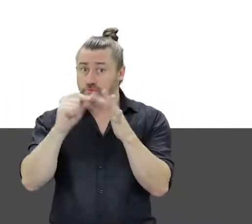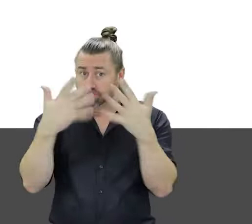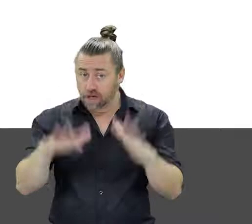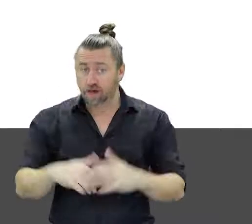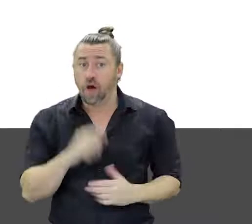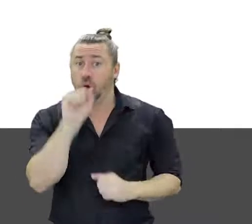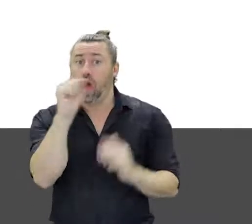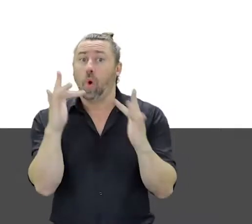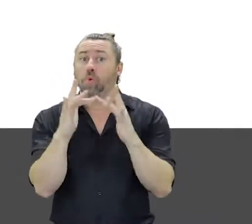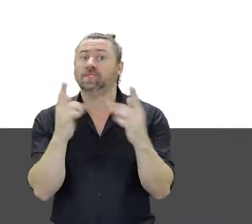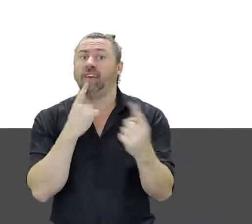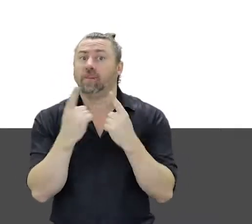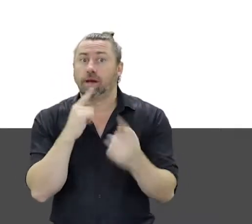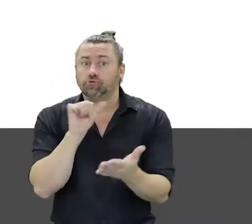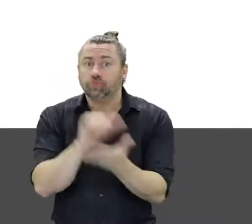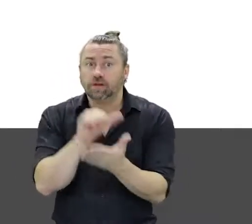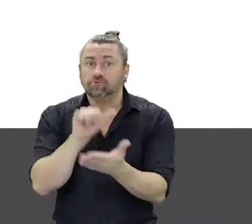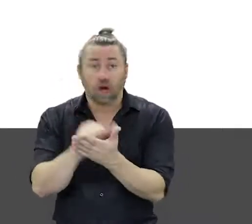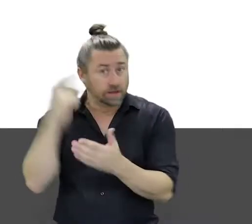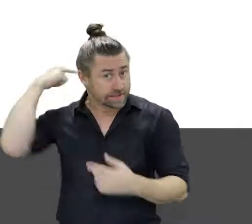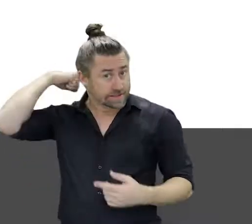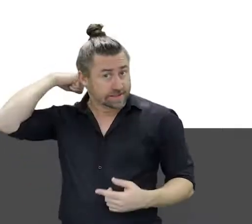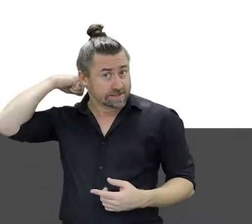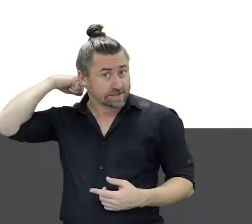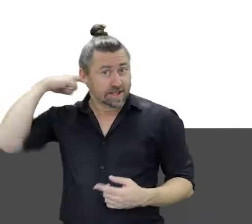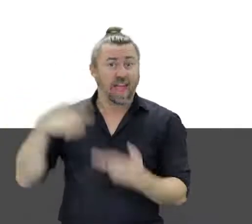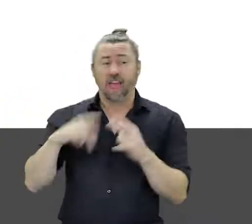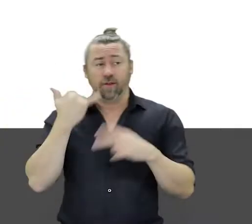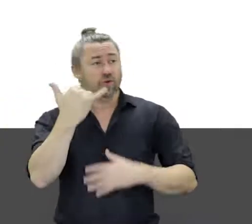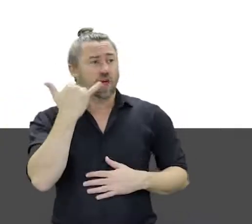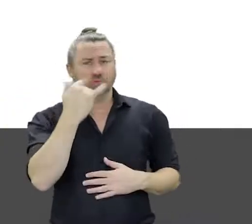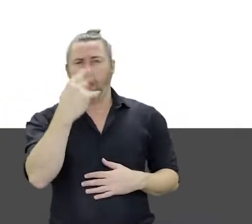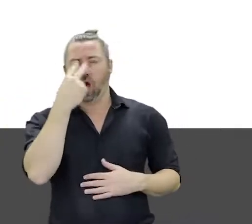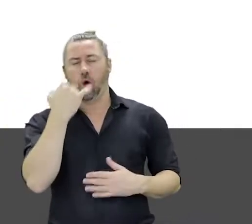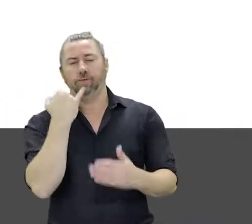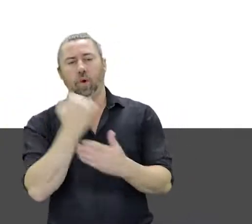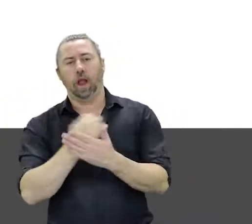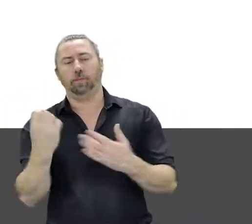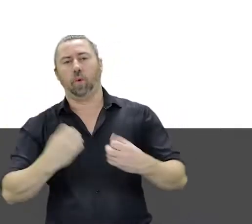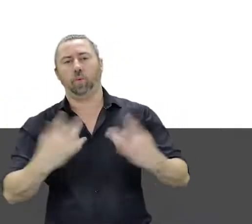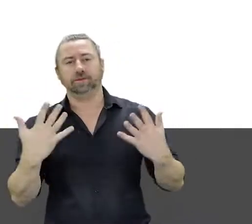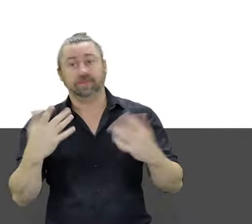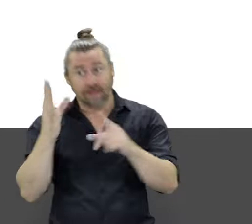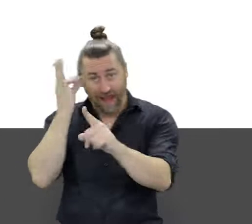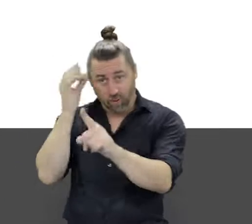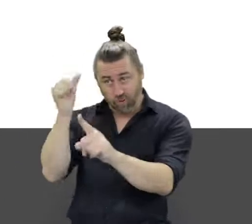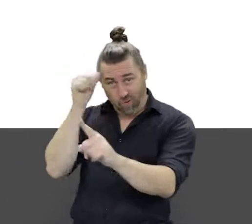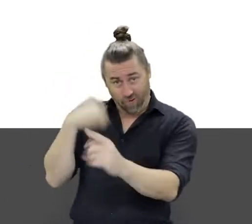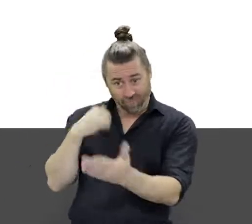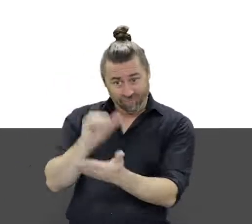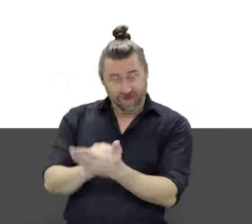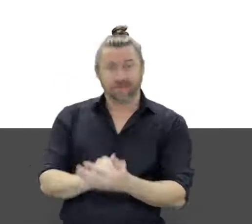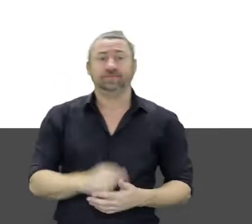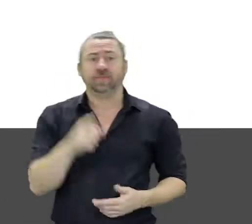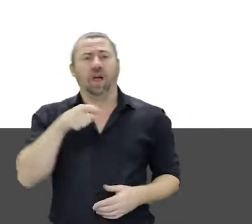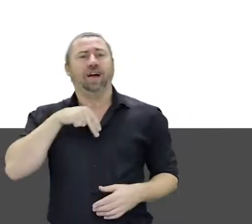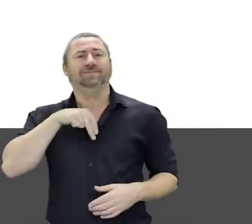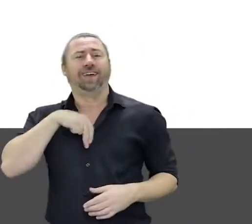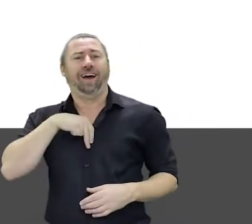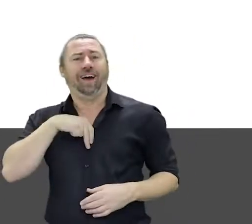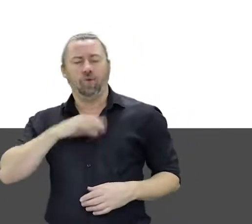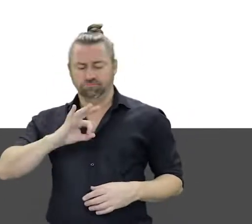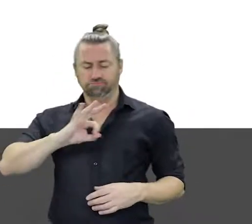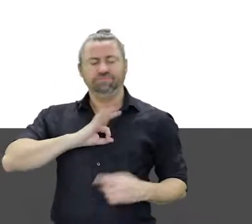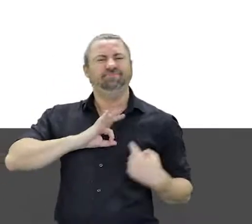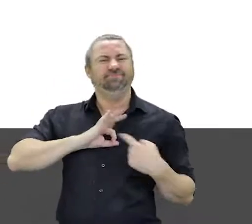and correct in the microchip database and with your council? Is your phone number on the tag or collar in case